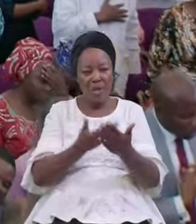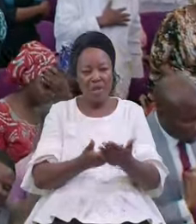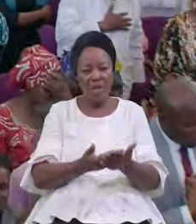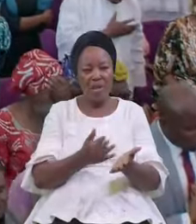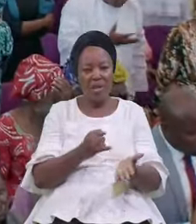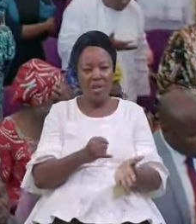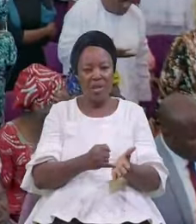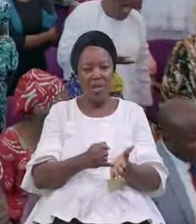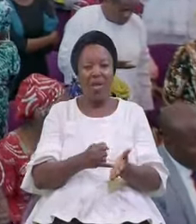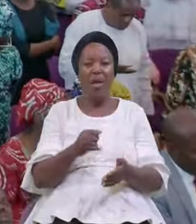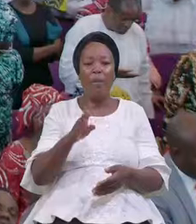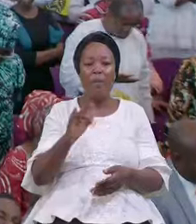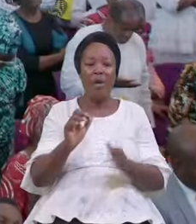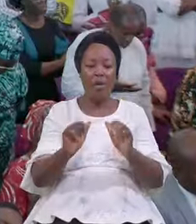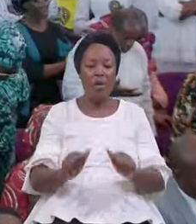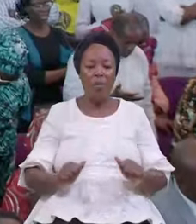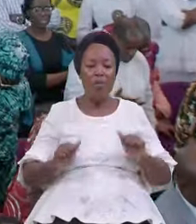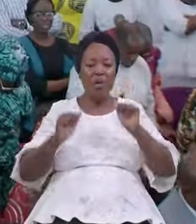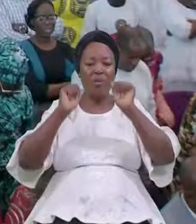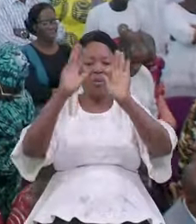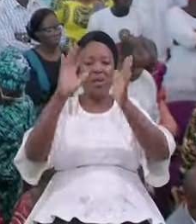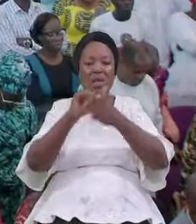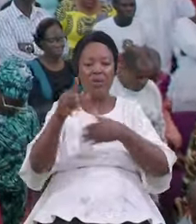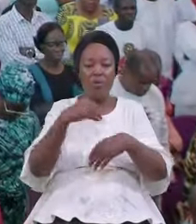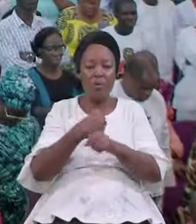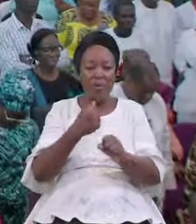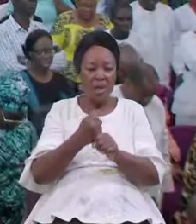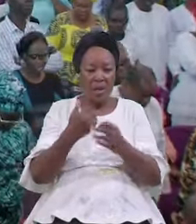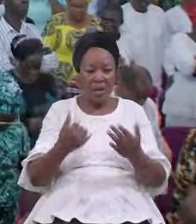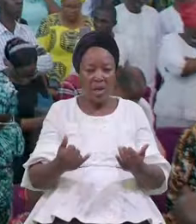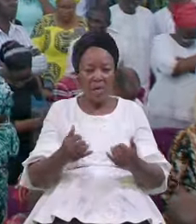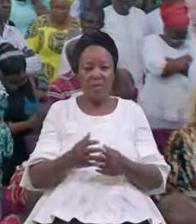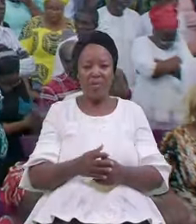by the commitment, consecration you make.